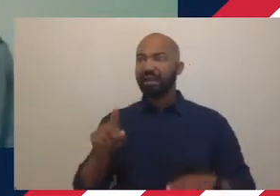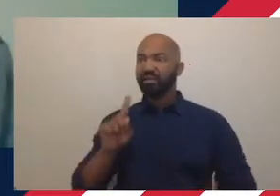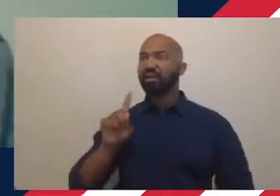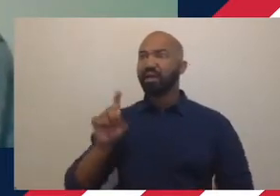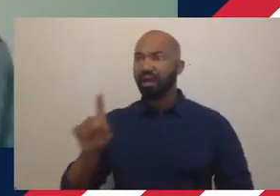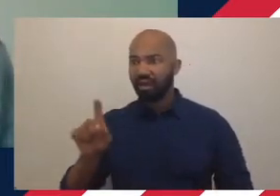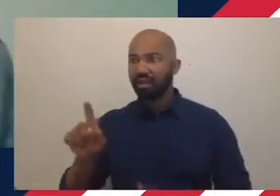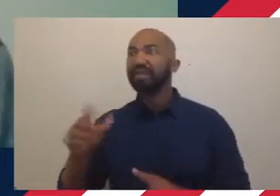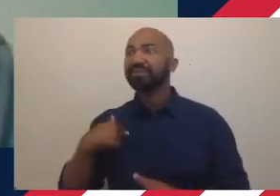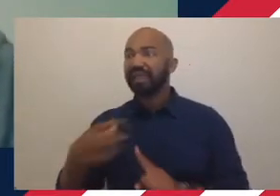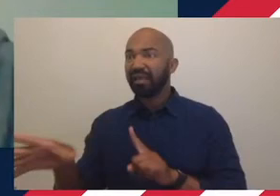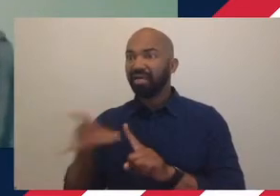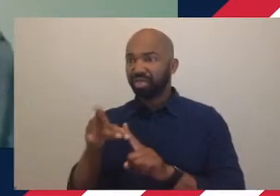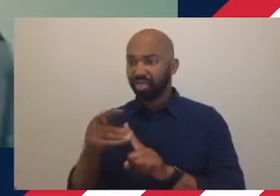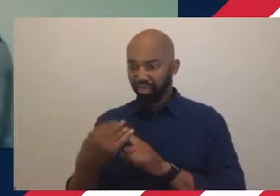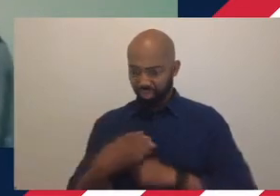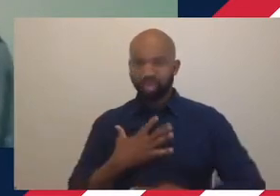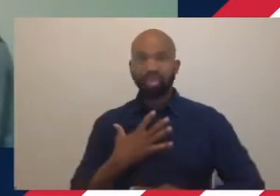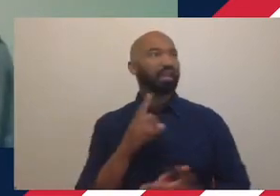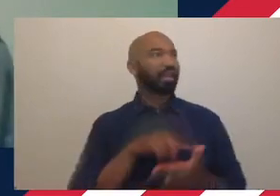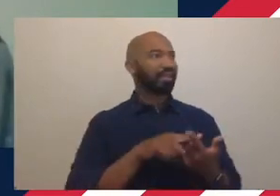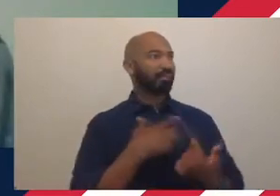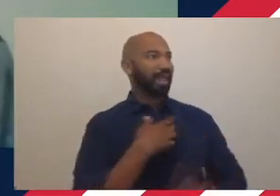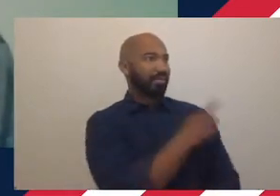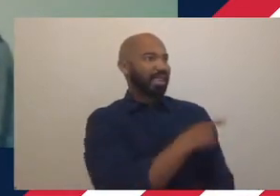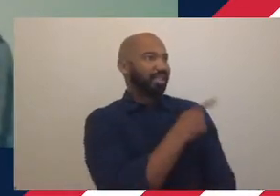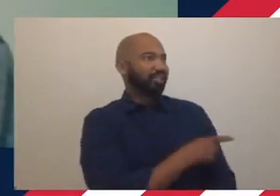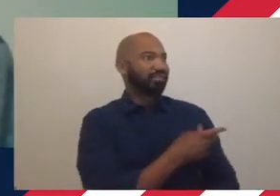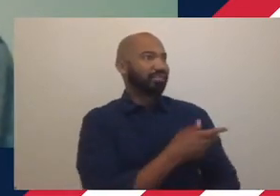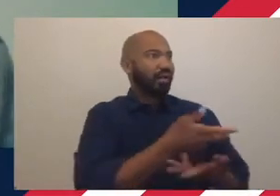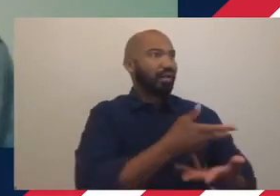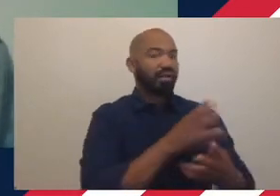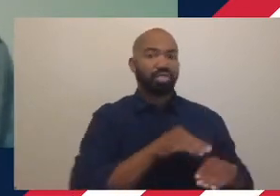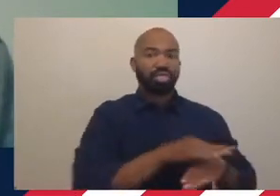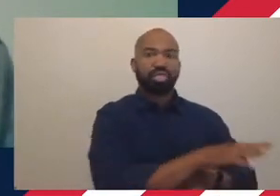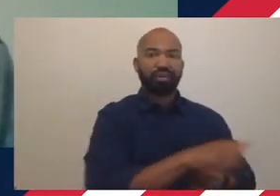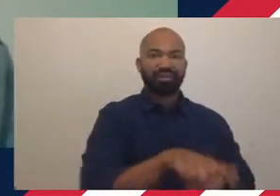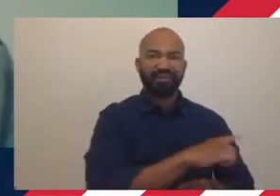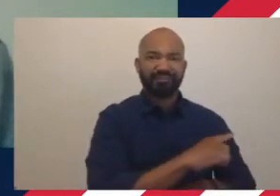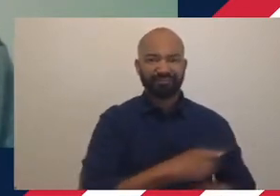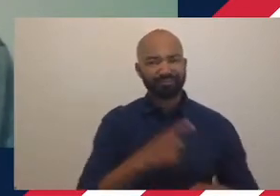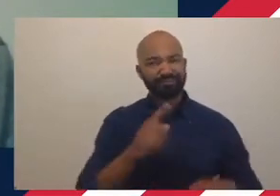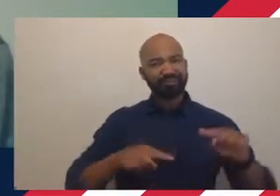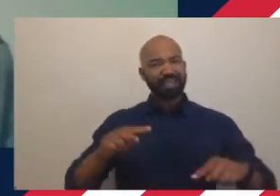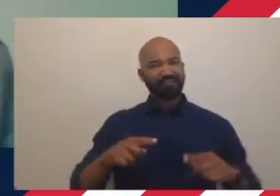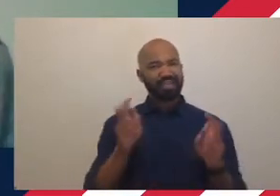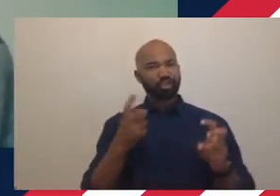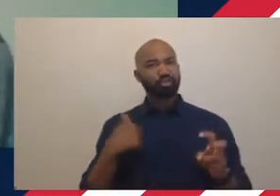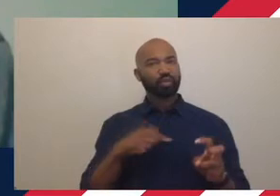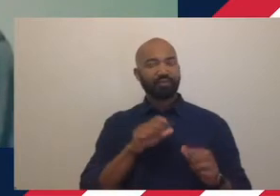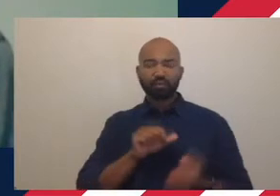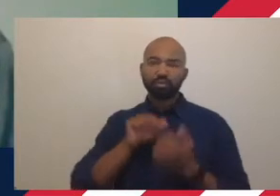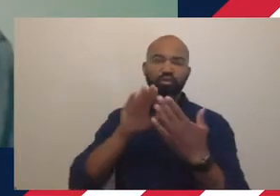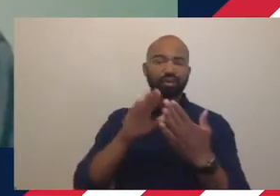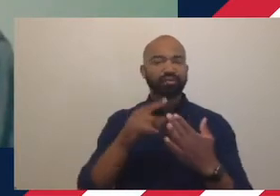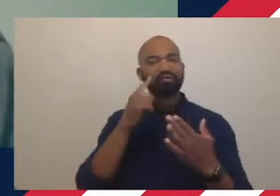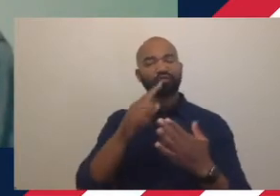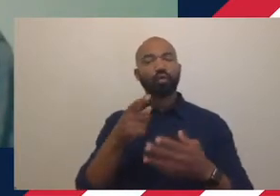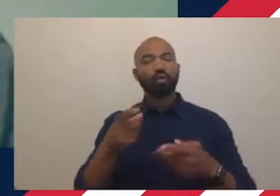patients. So those are some of the issues while caring for COVID patients that we had to deal with.